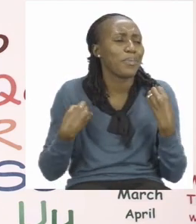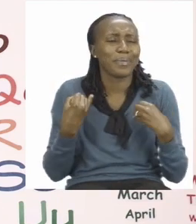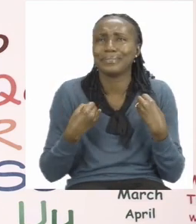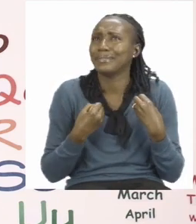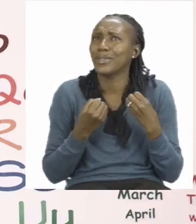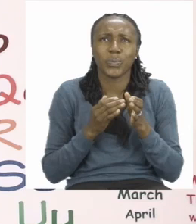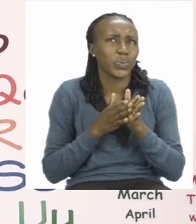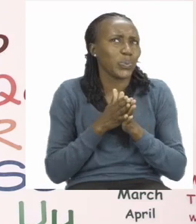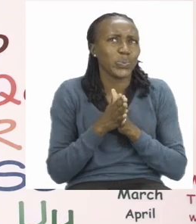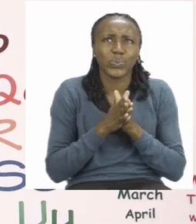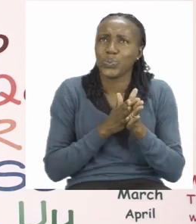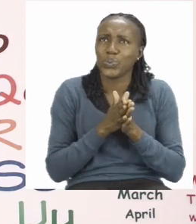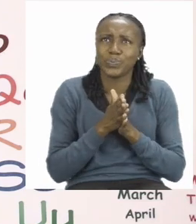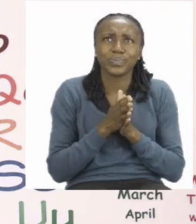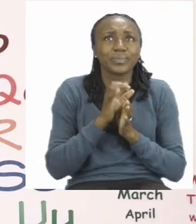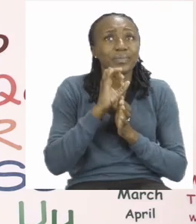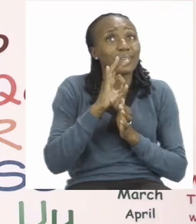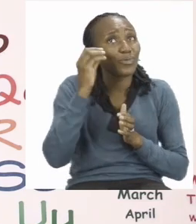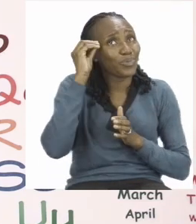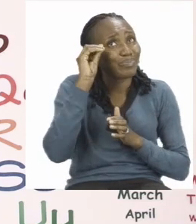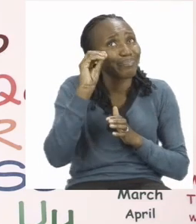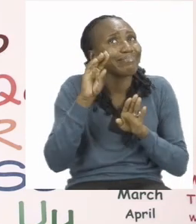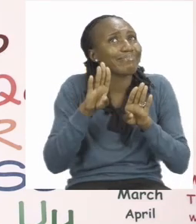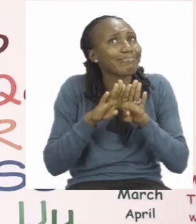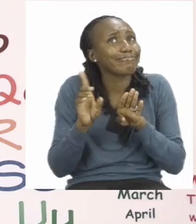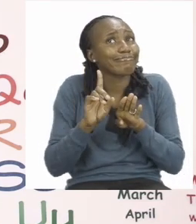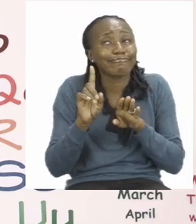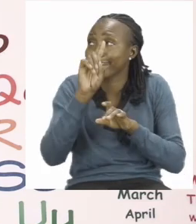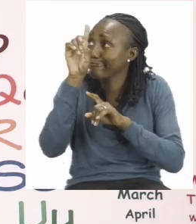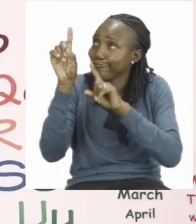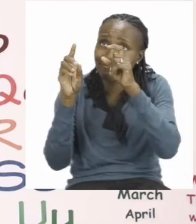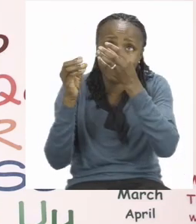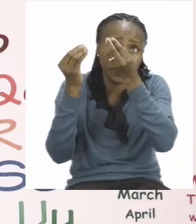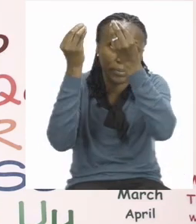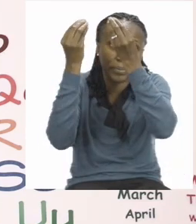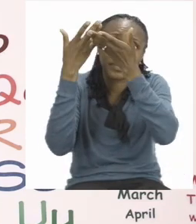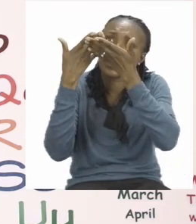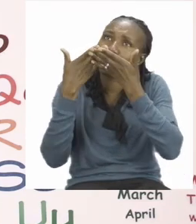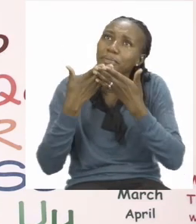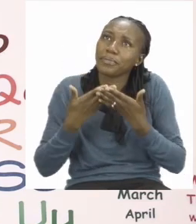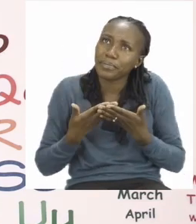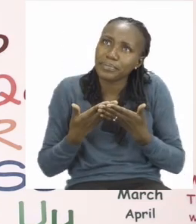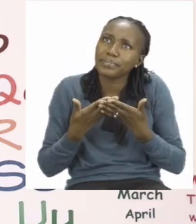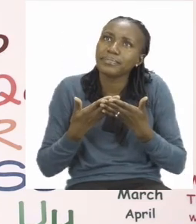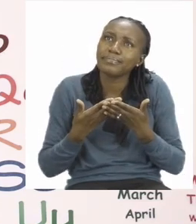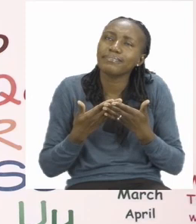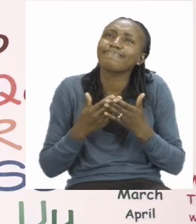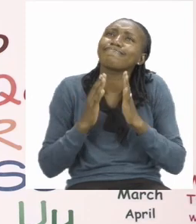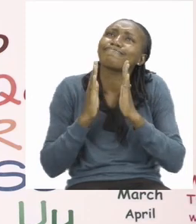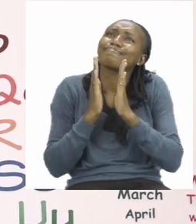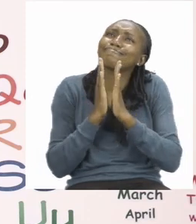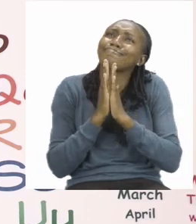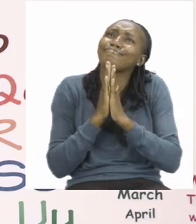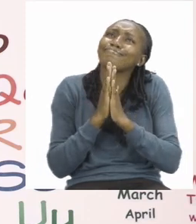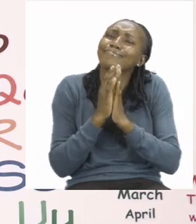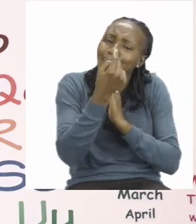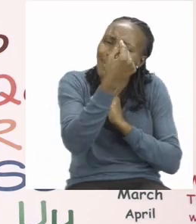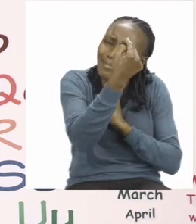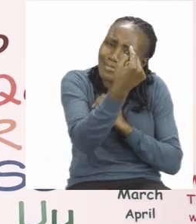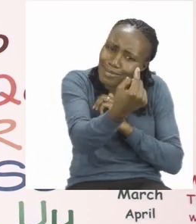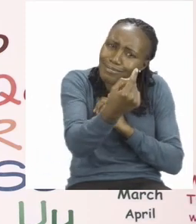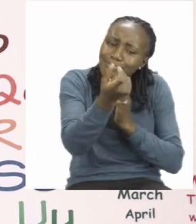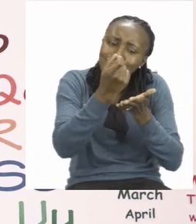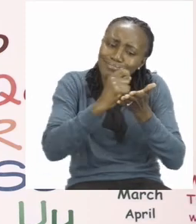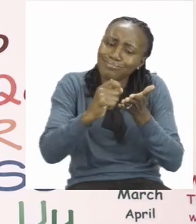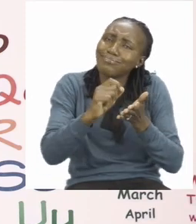Remember, if you're not sure what to do, you can always ask an adult for help. But please finish your work by